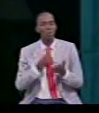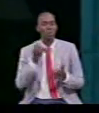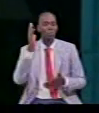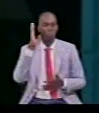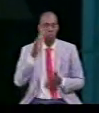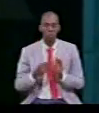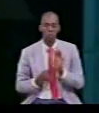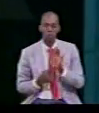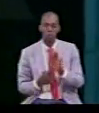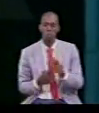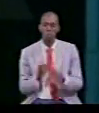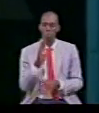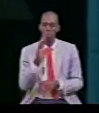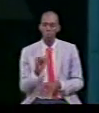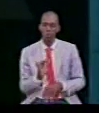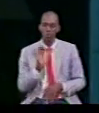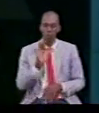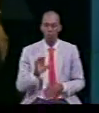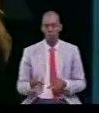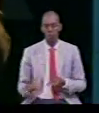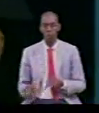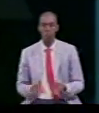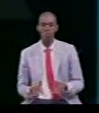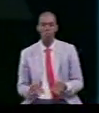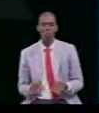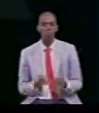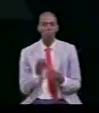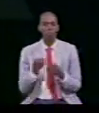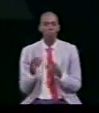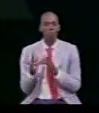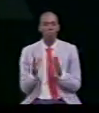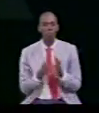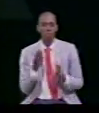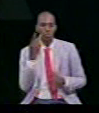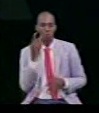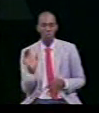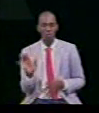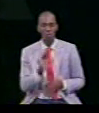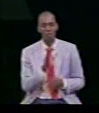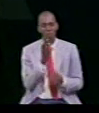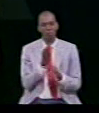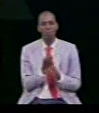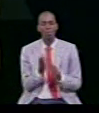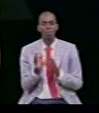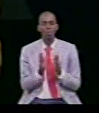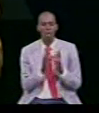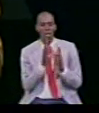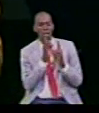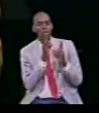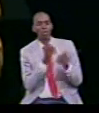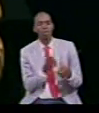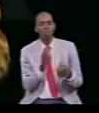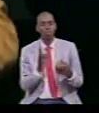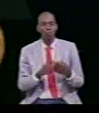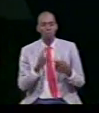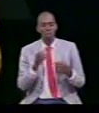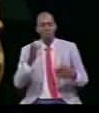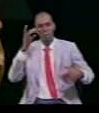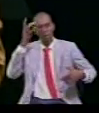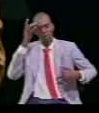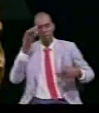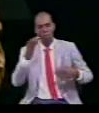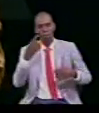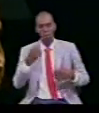show by your action. When Jesus saw their faith, he said unto the sick of the